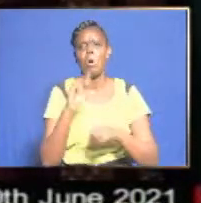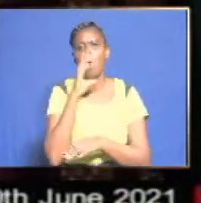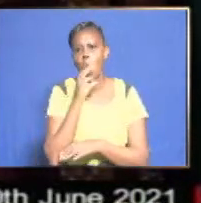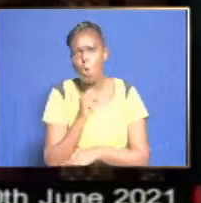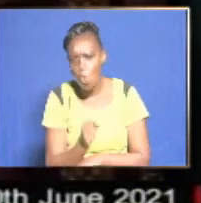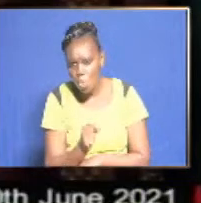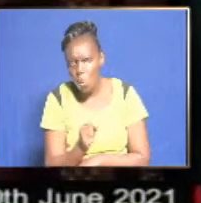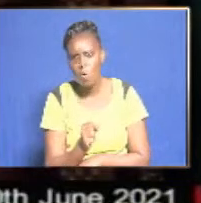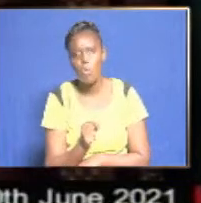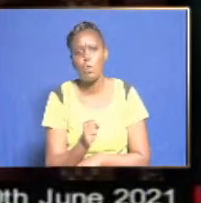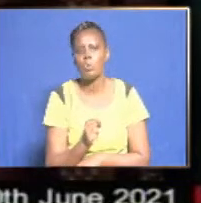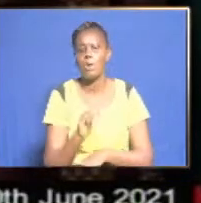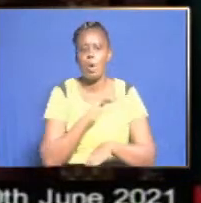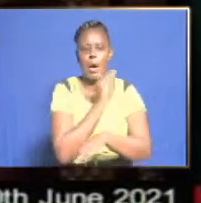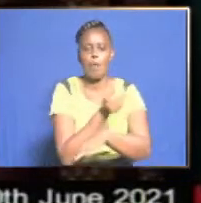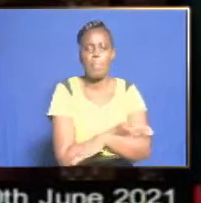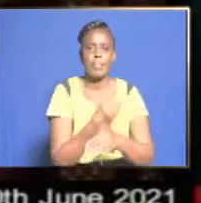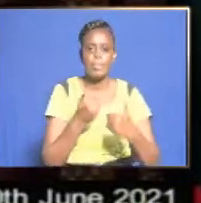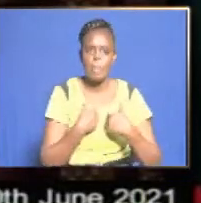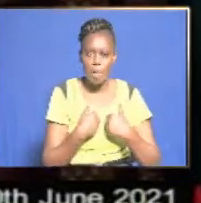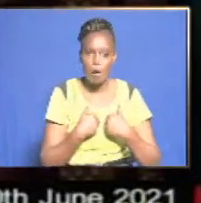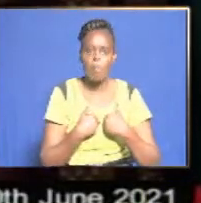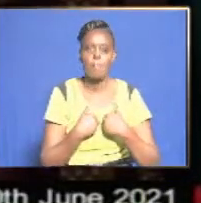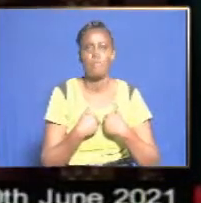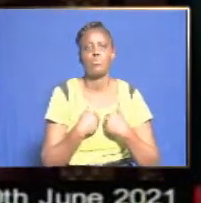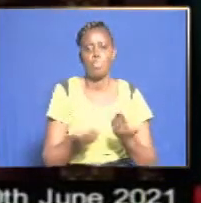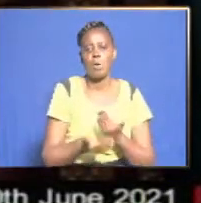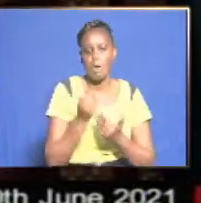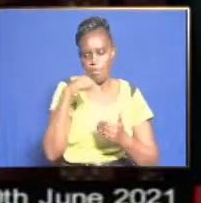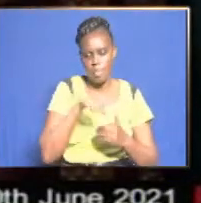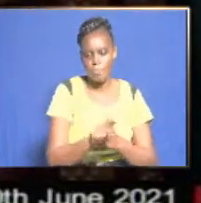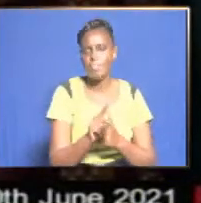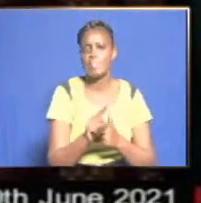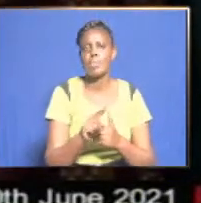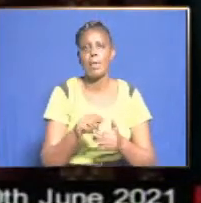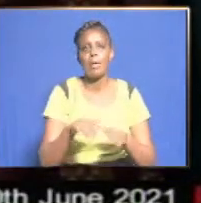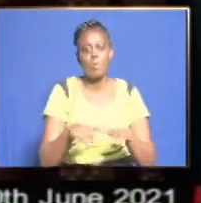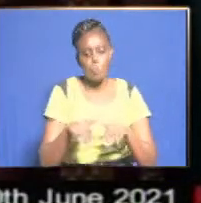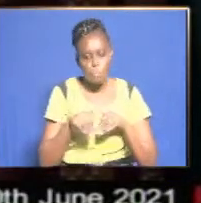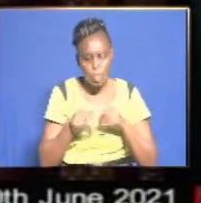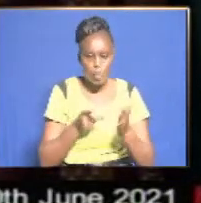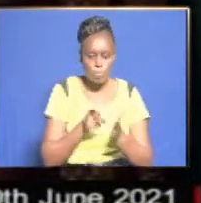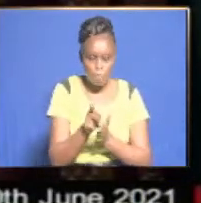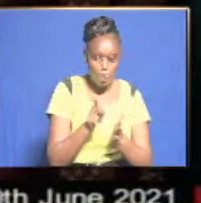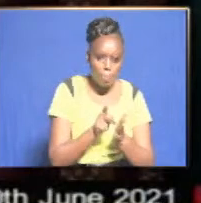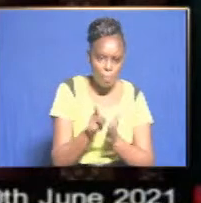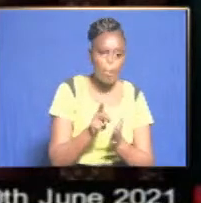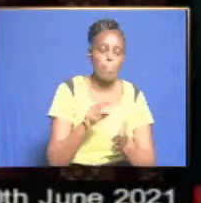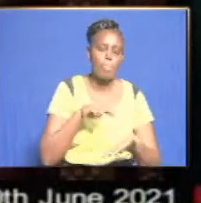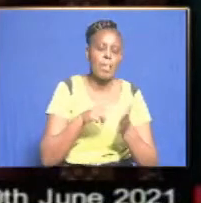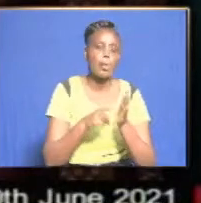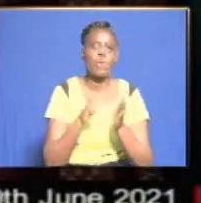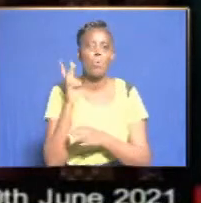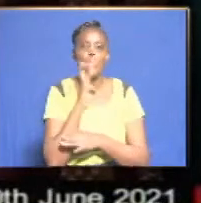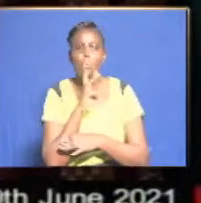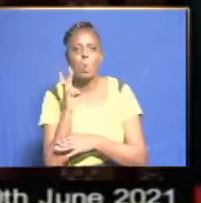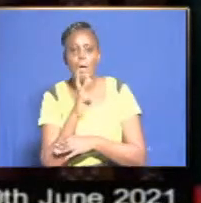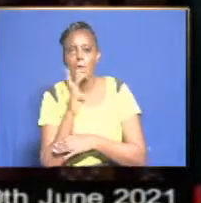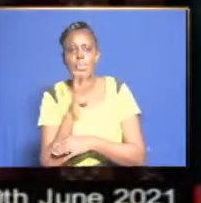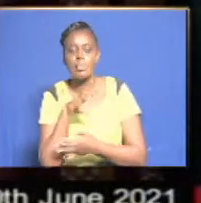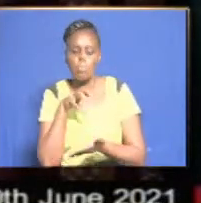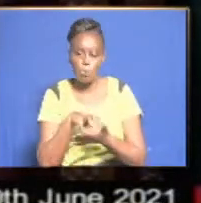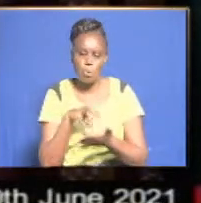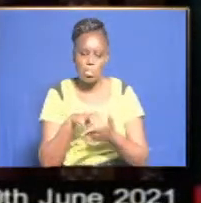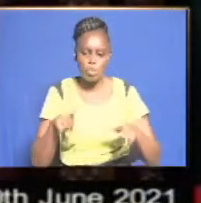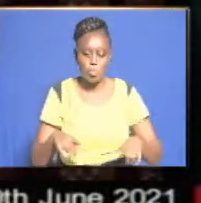and no capacity to fend for themselves, any further delay to be compensated will worsen their deteriorating conditions